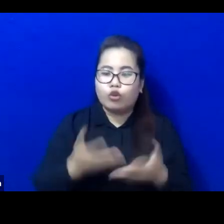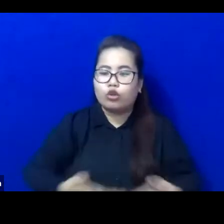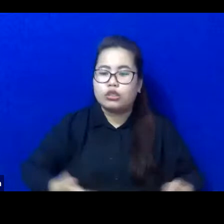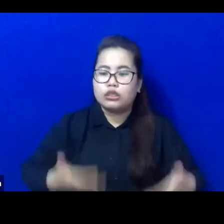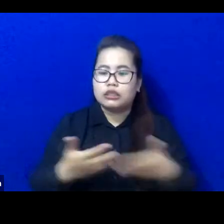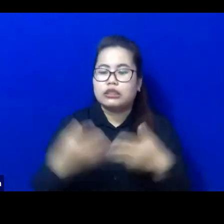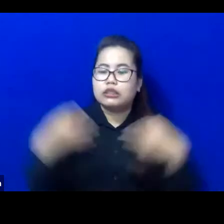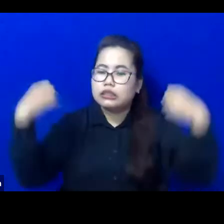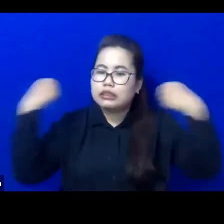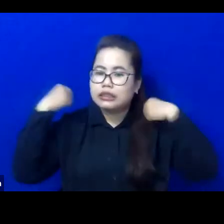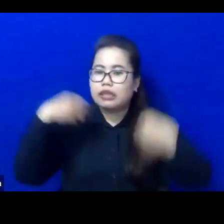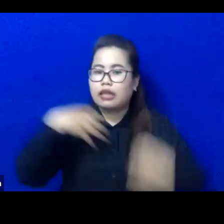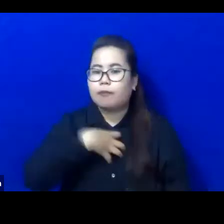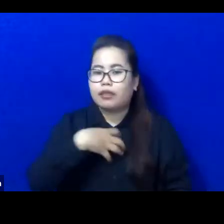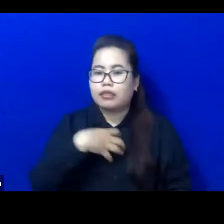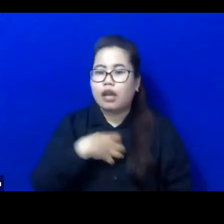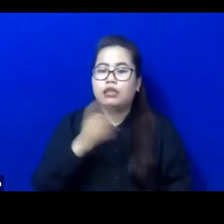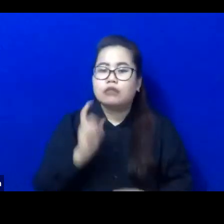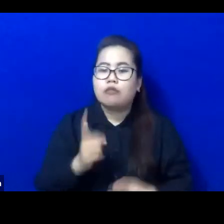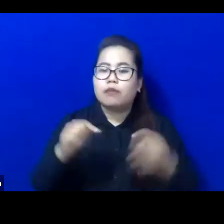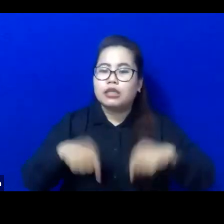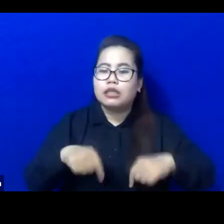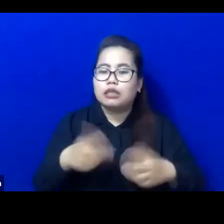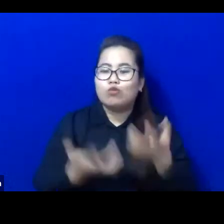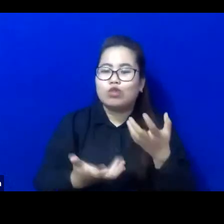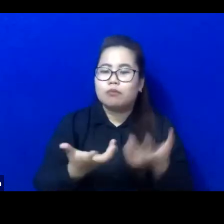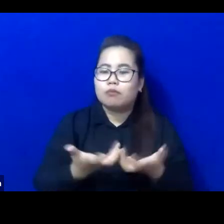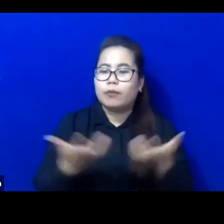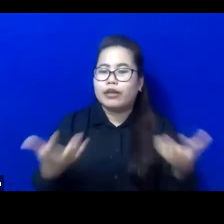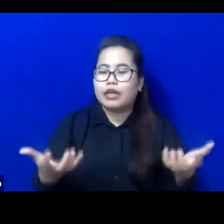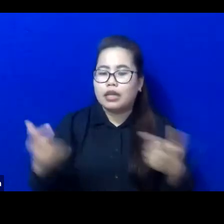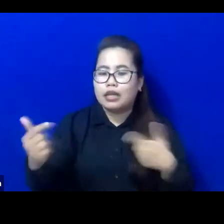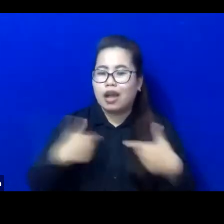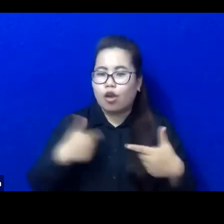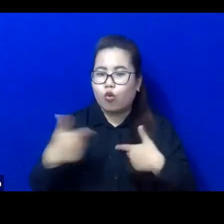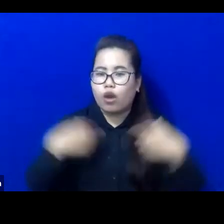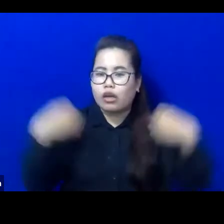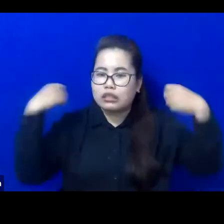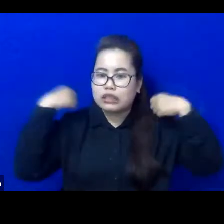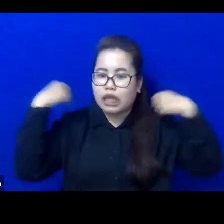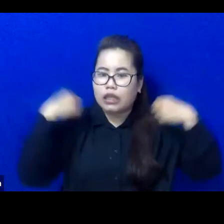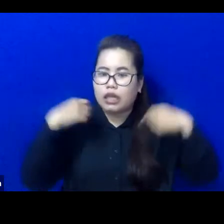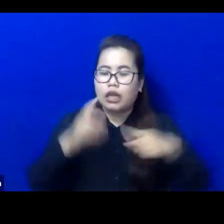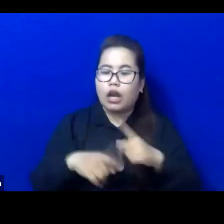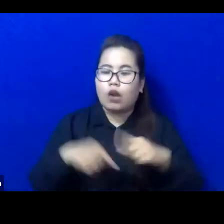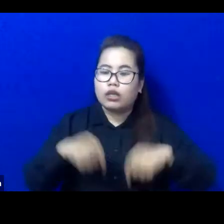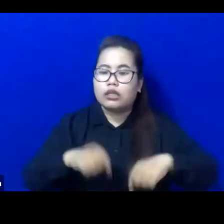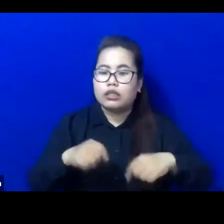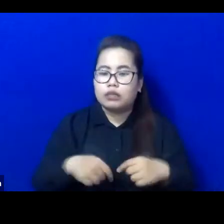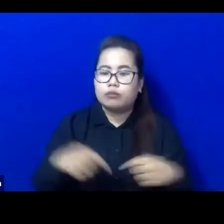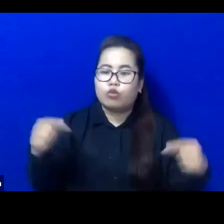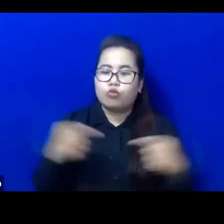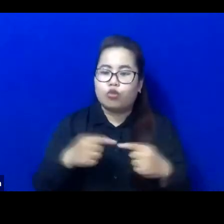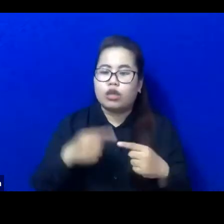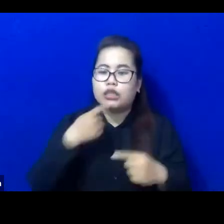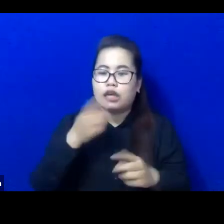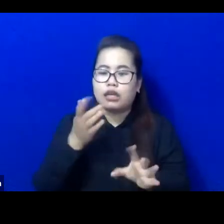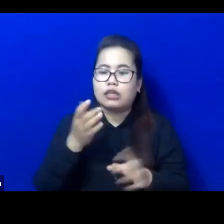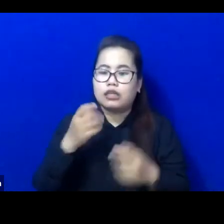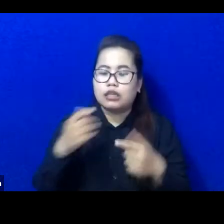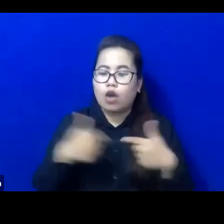mental disorder, gangguan, what is that? Psychological disorder. Forgive me if I'm using